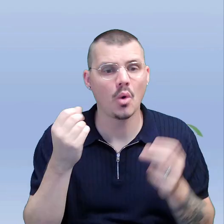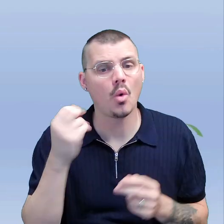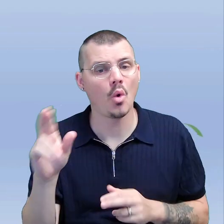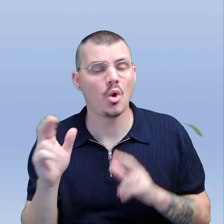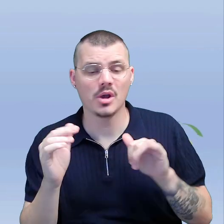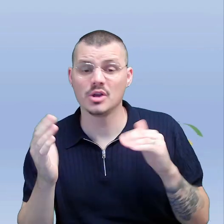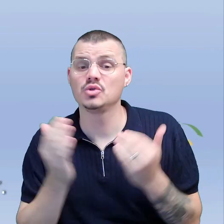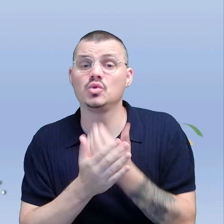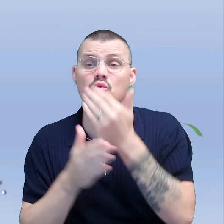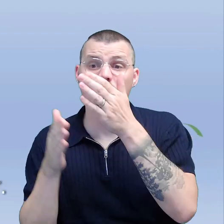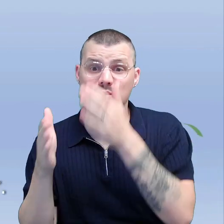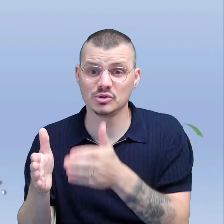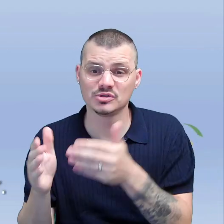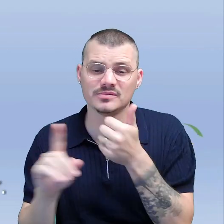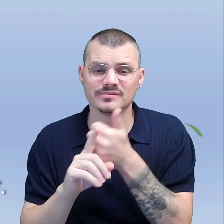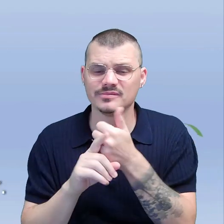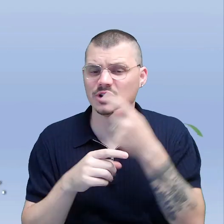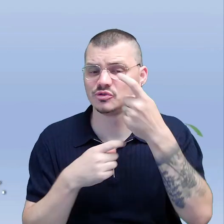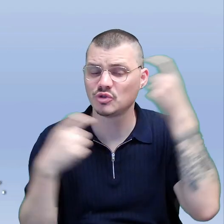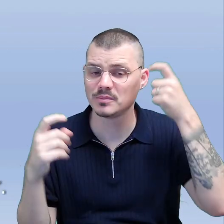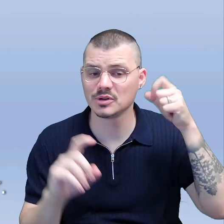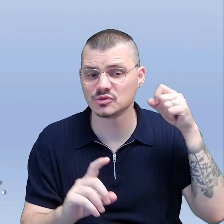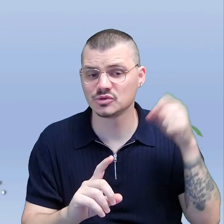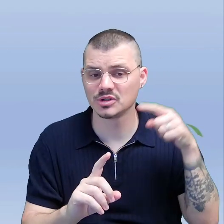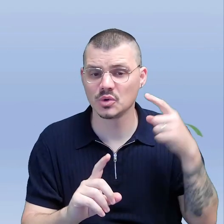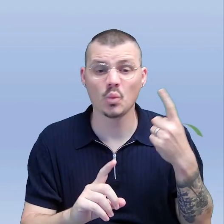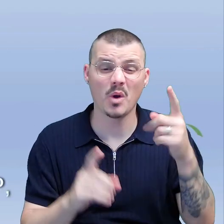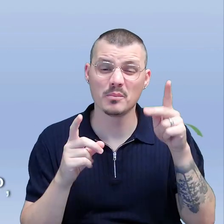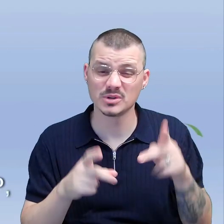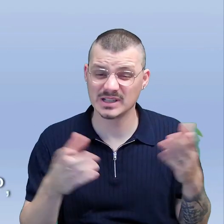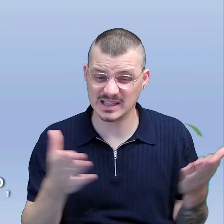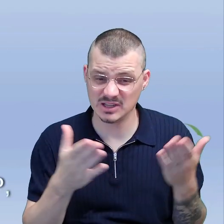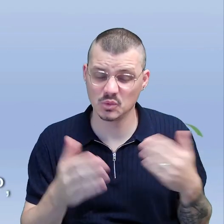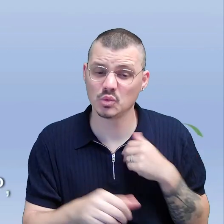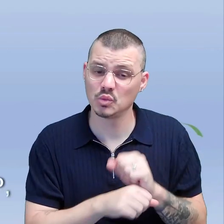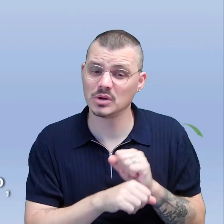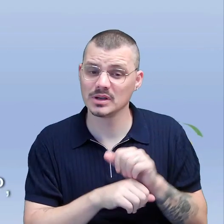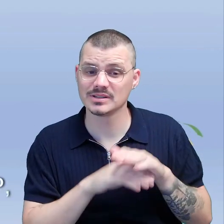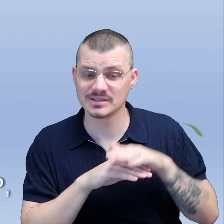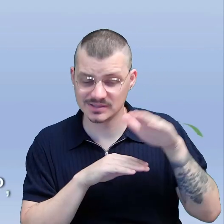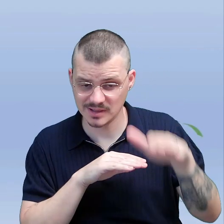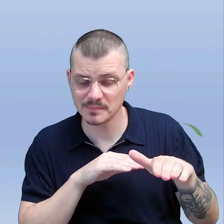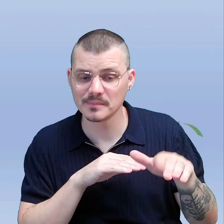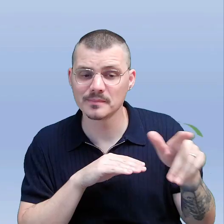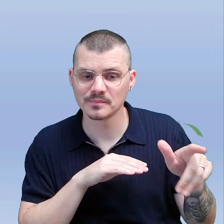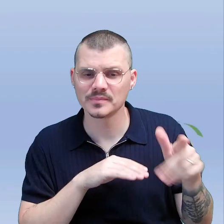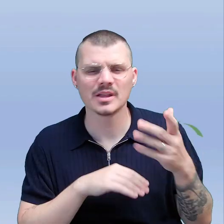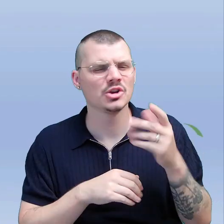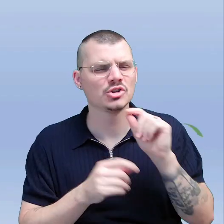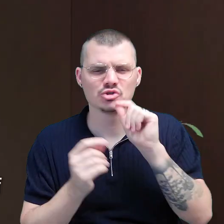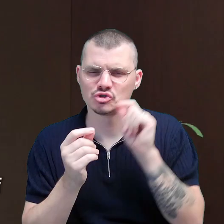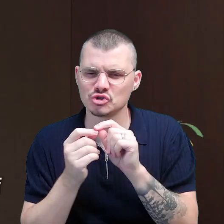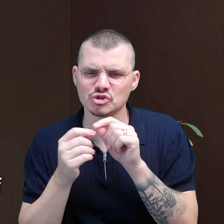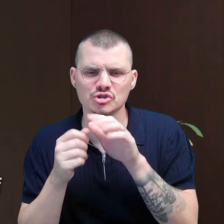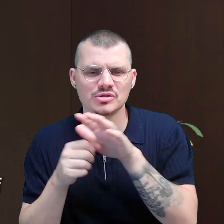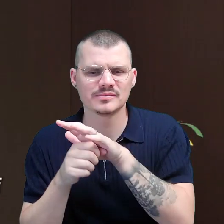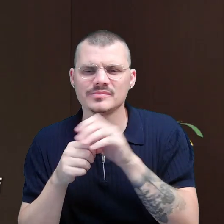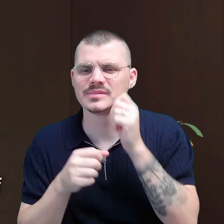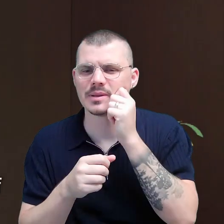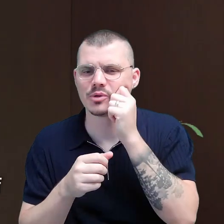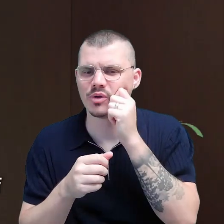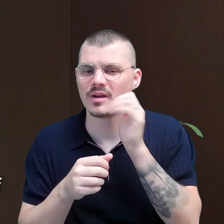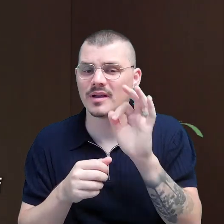or that a new person is a trauma trigger. One fellow we work with here at STEP, there's a